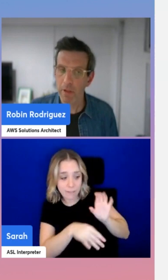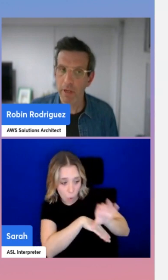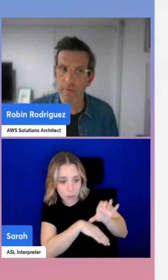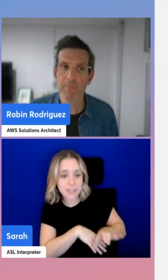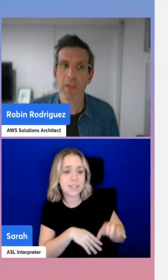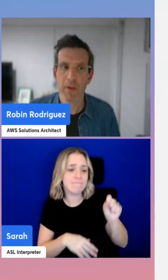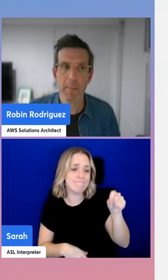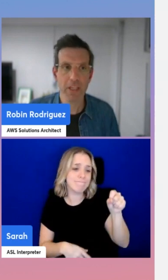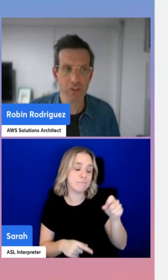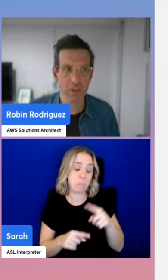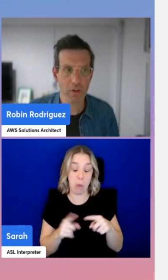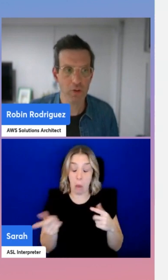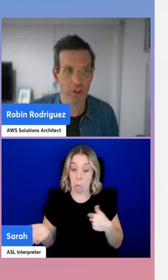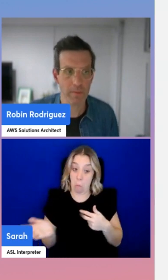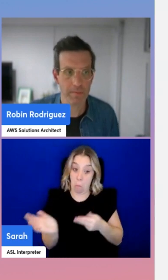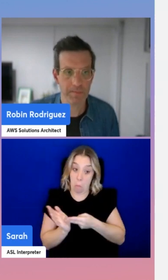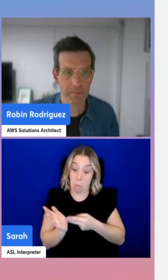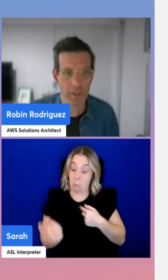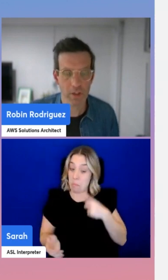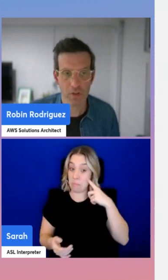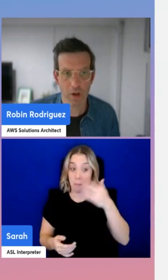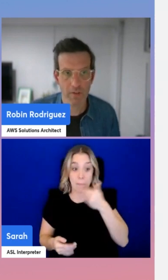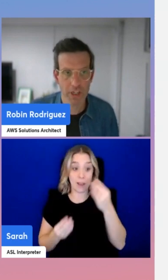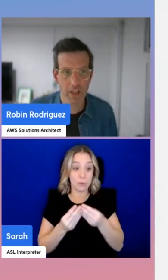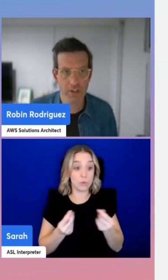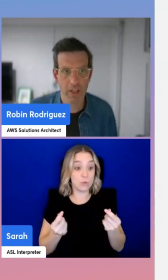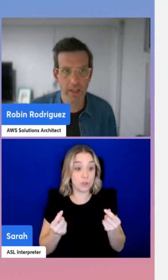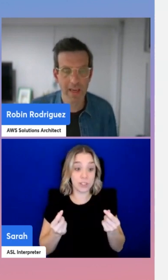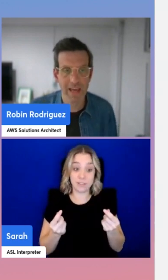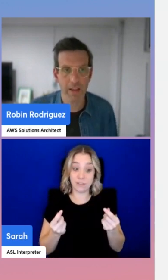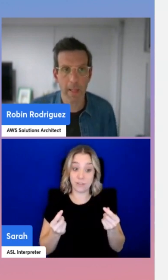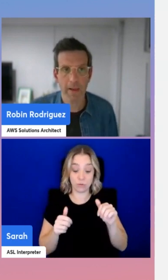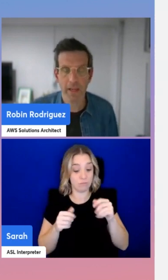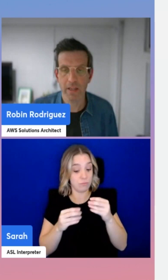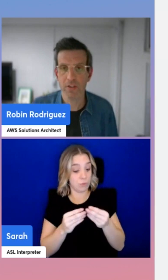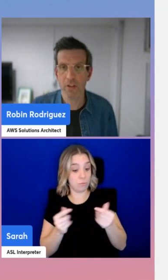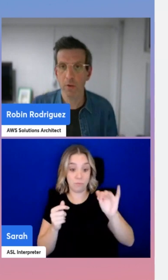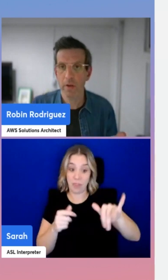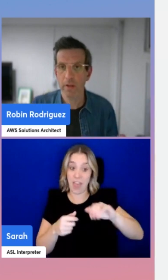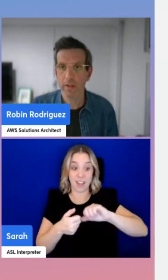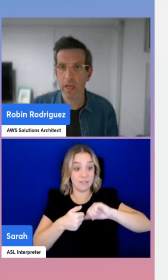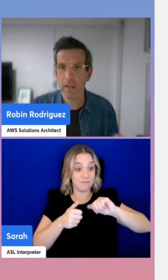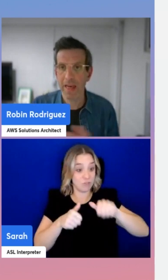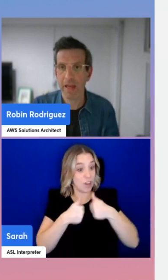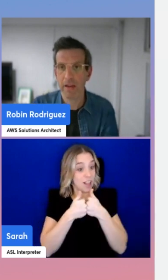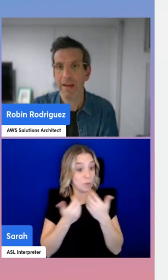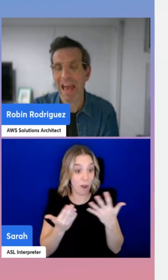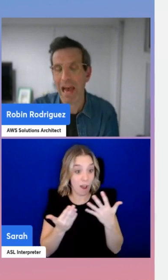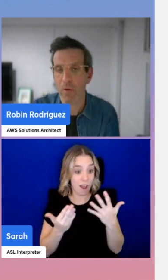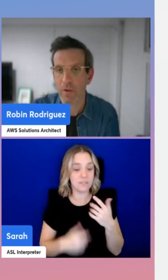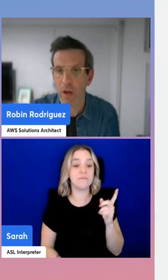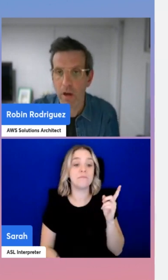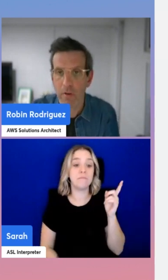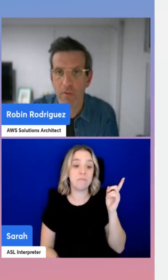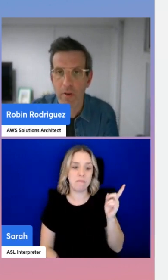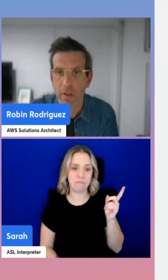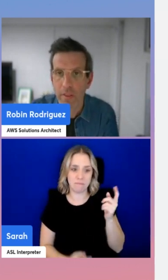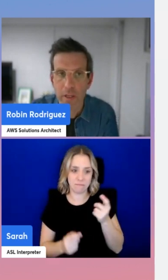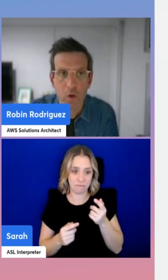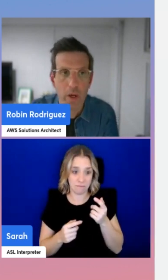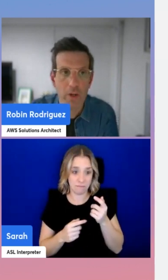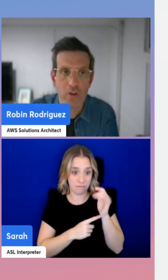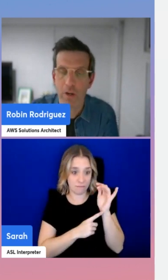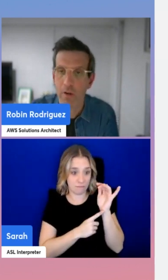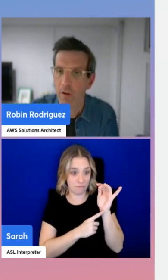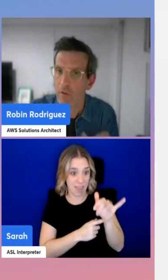I believe the best solution to solve a challenge like that is to take that out of